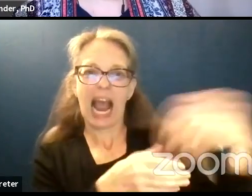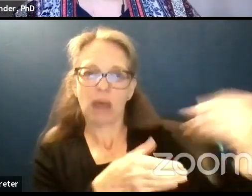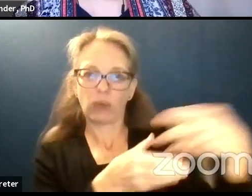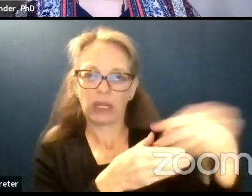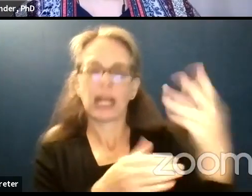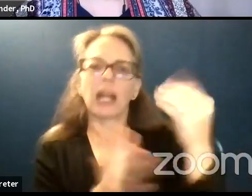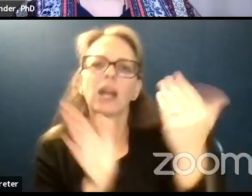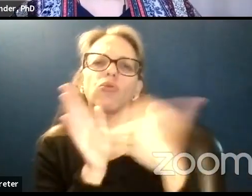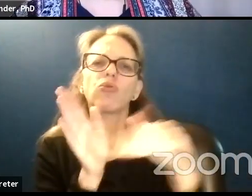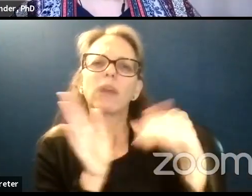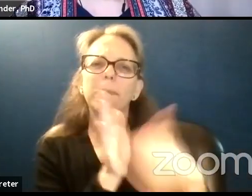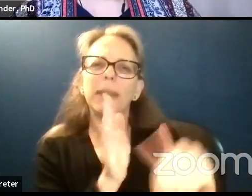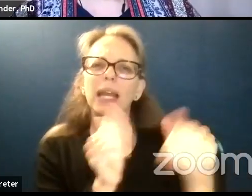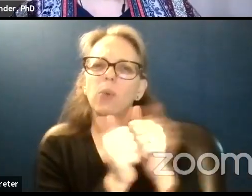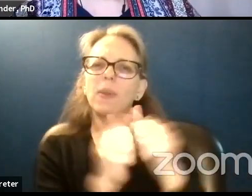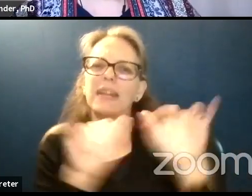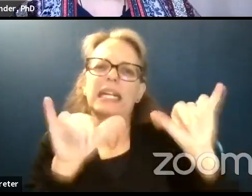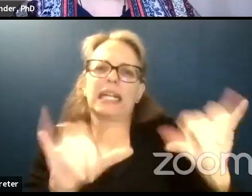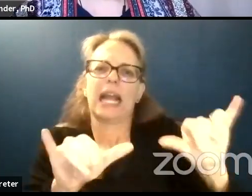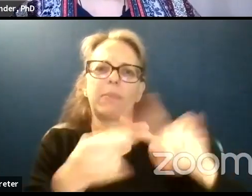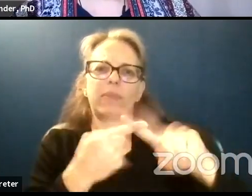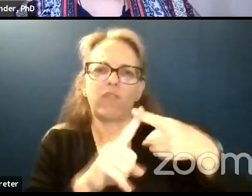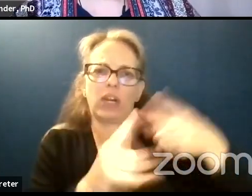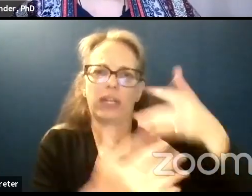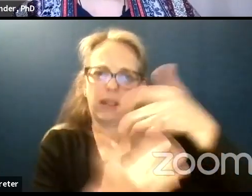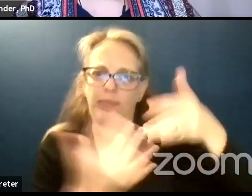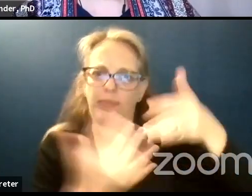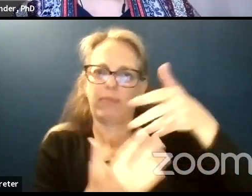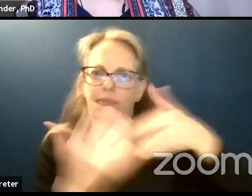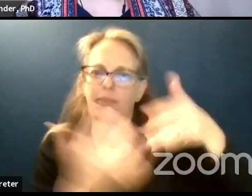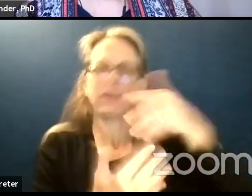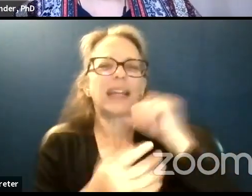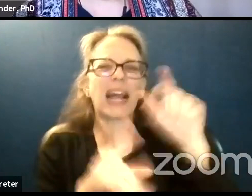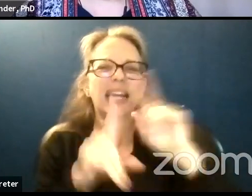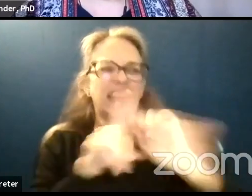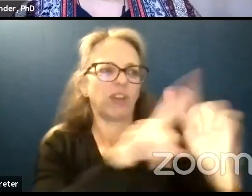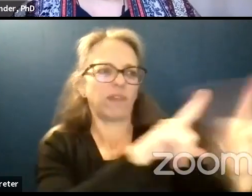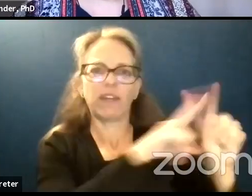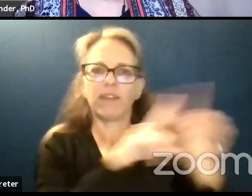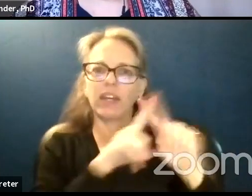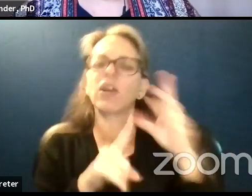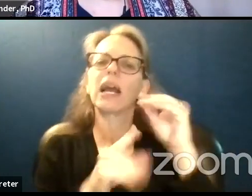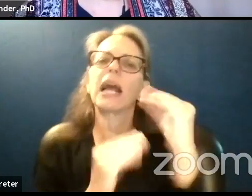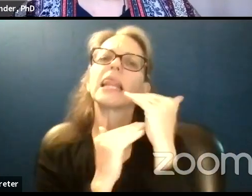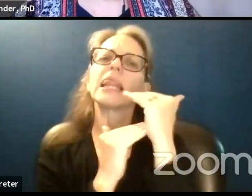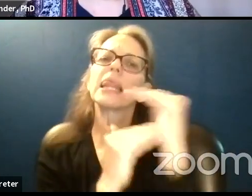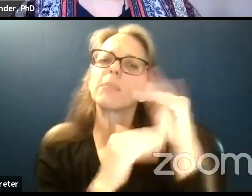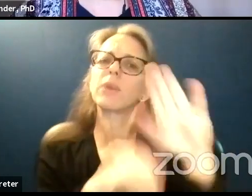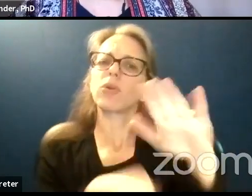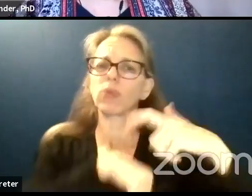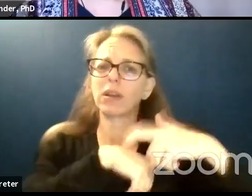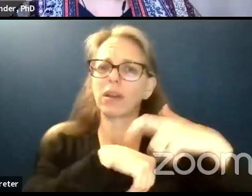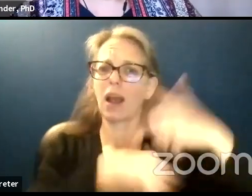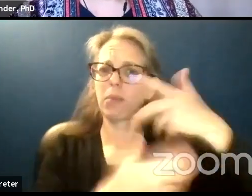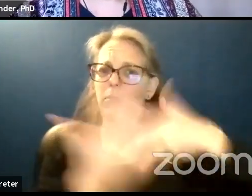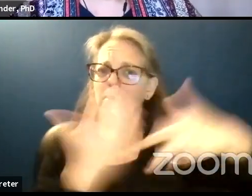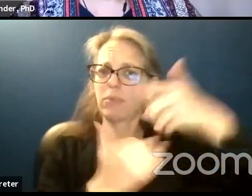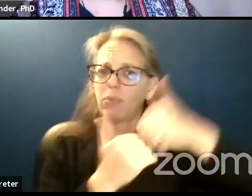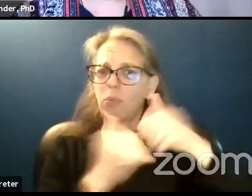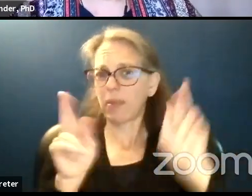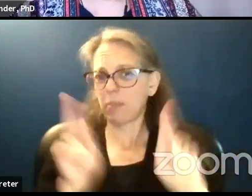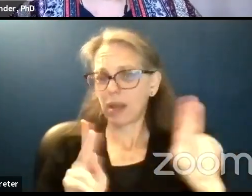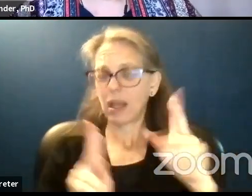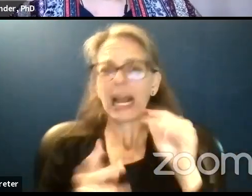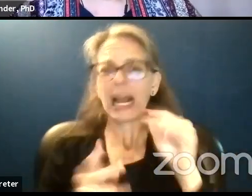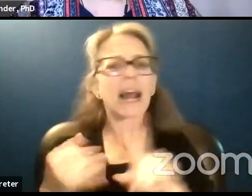Don't switch them up too much. And then have an ending time for how long you're going to hang out with someone. That's super duper helpful. And then your